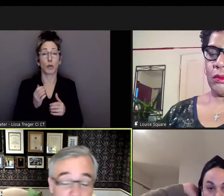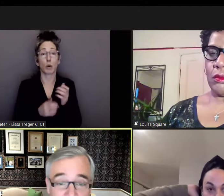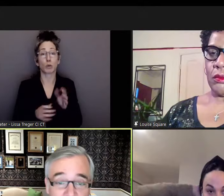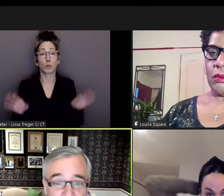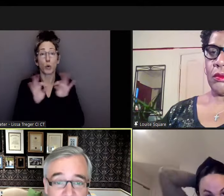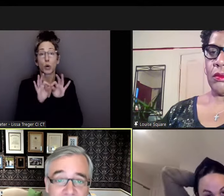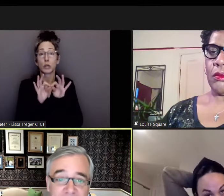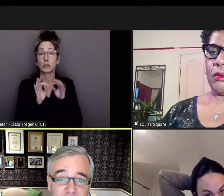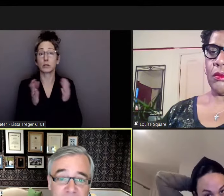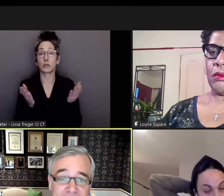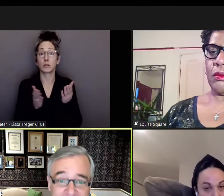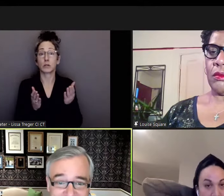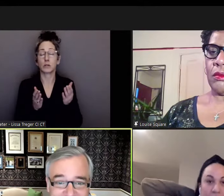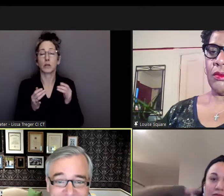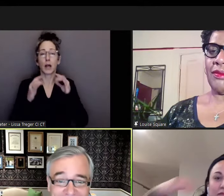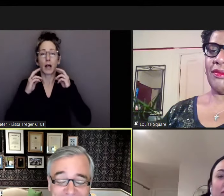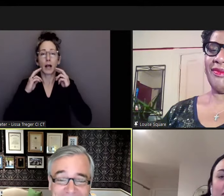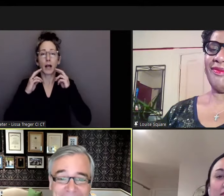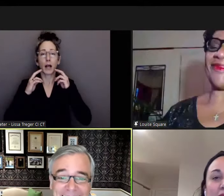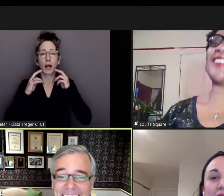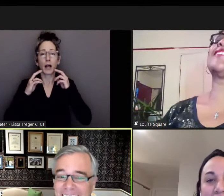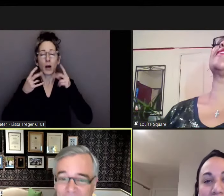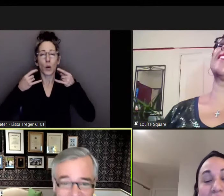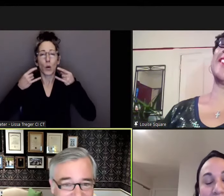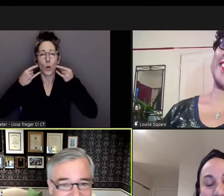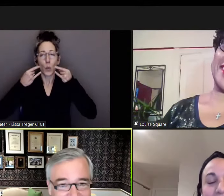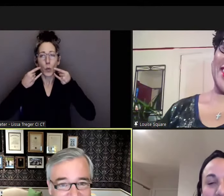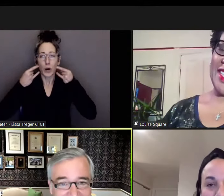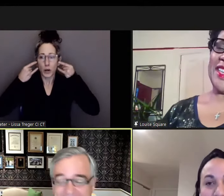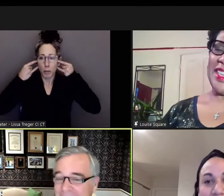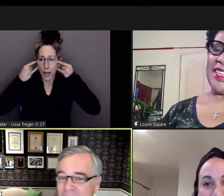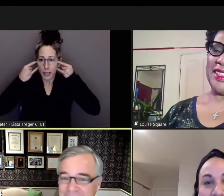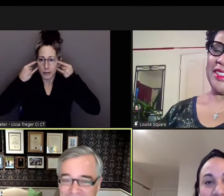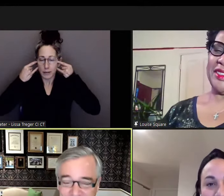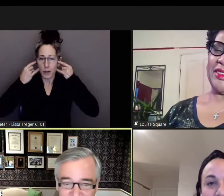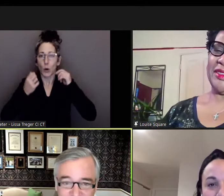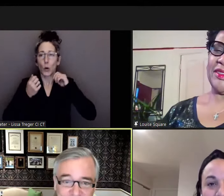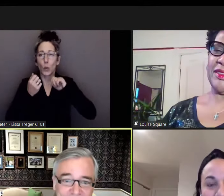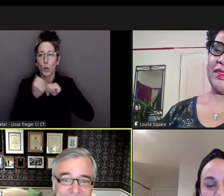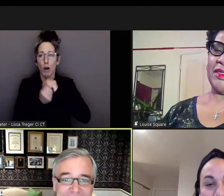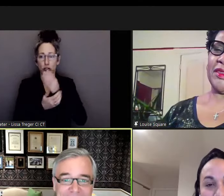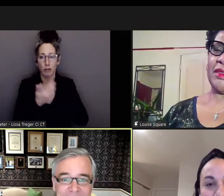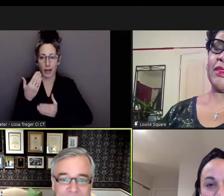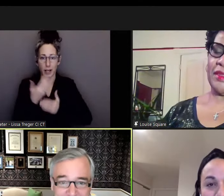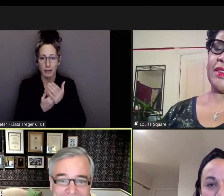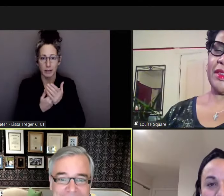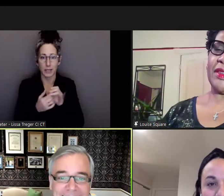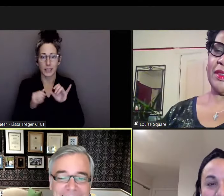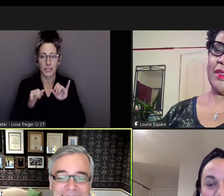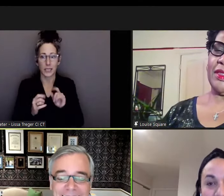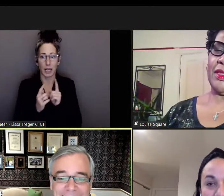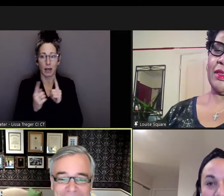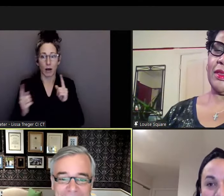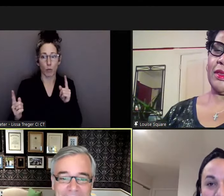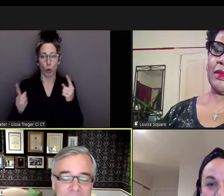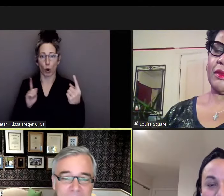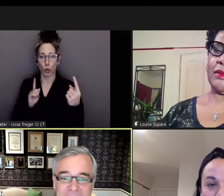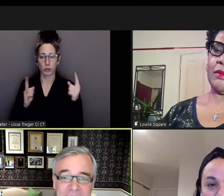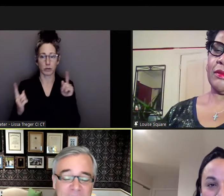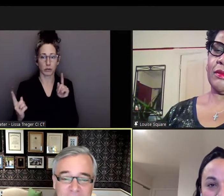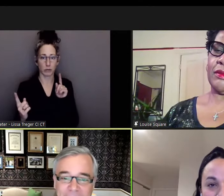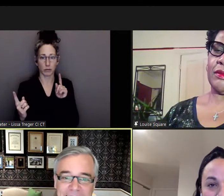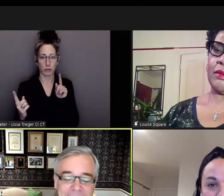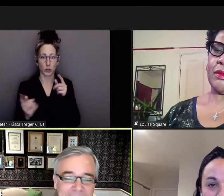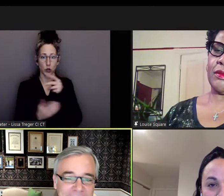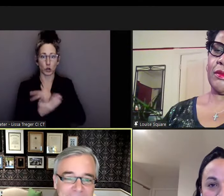do is wear your mask when you get vaccinated. Okay, and wash your hands and maintain your social distance, please. And then maybe